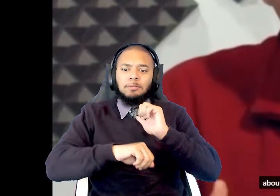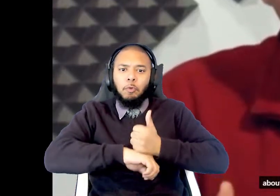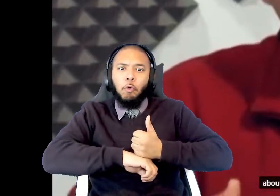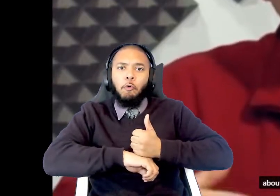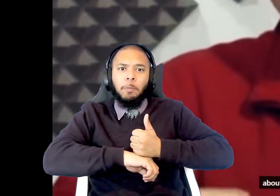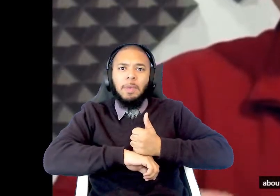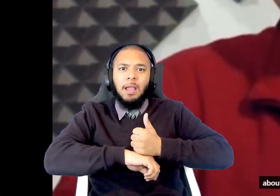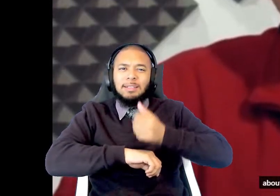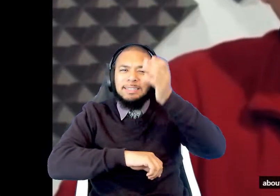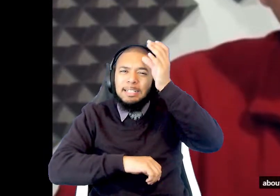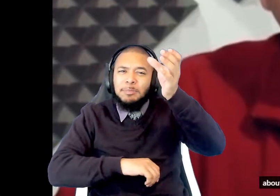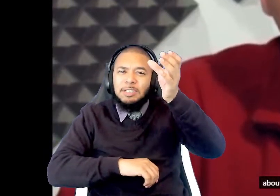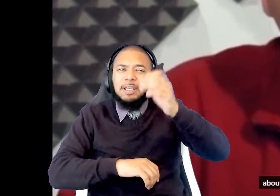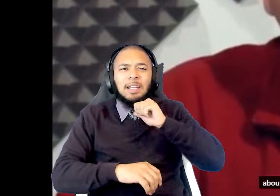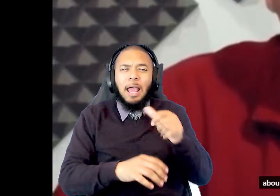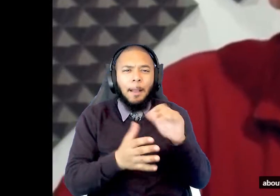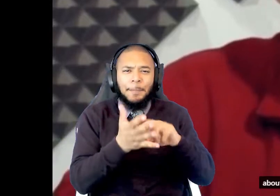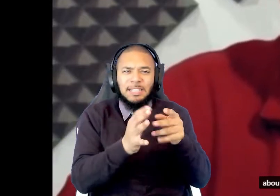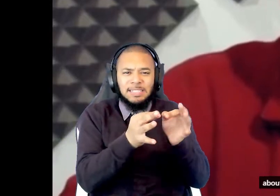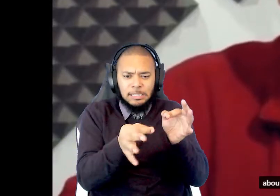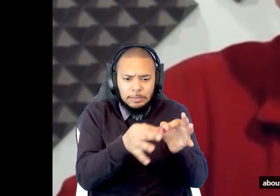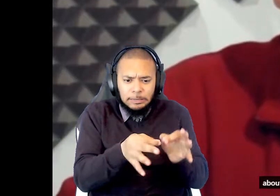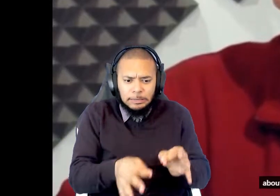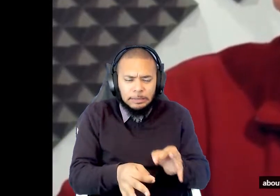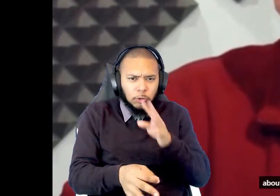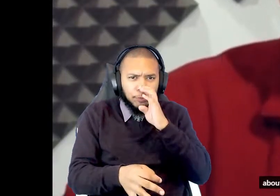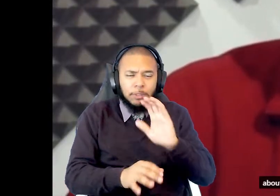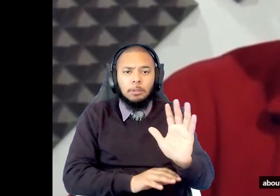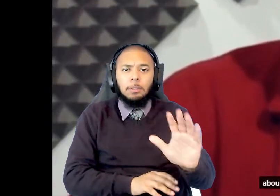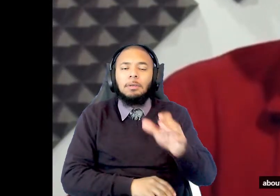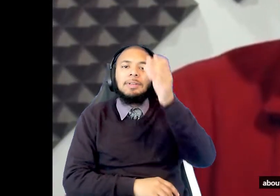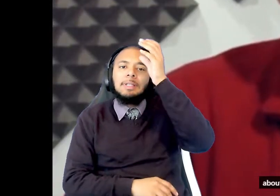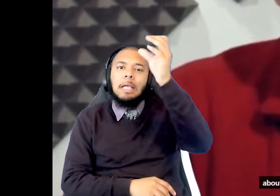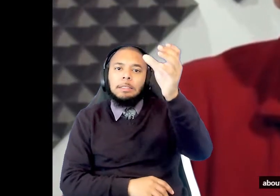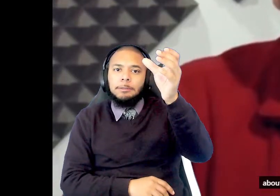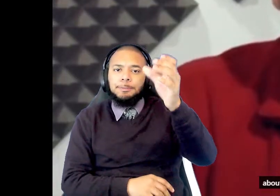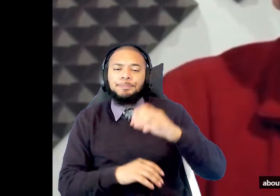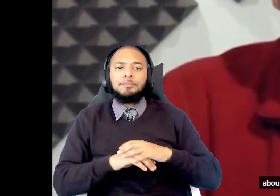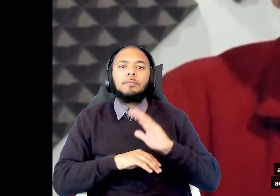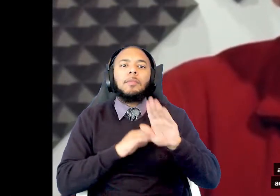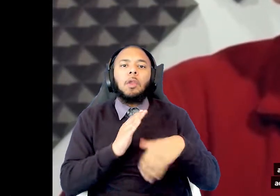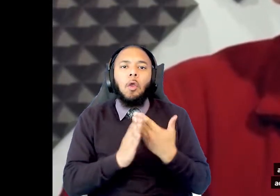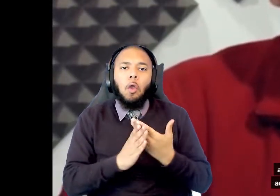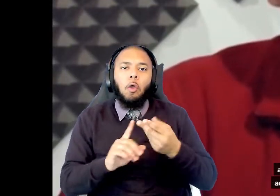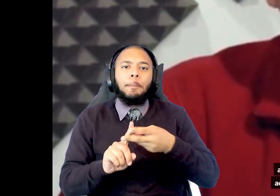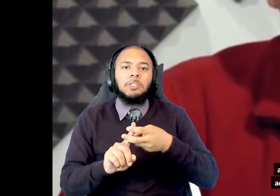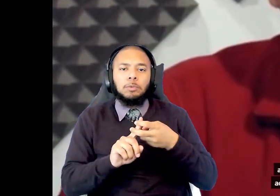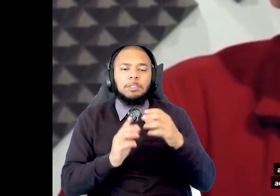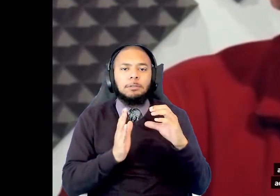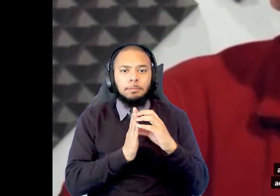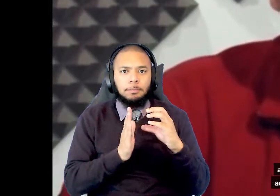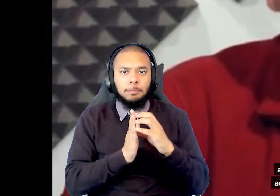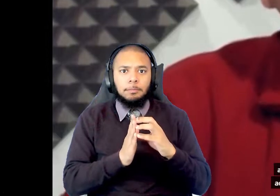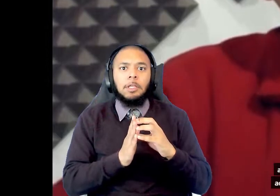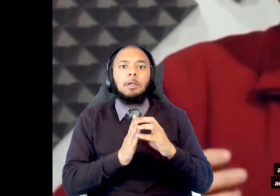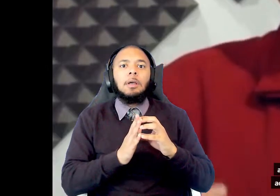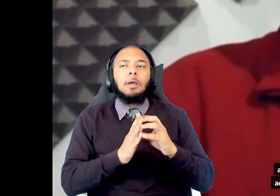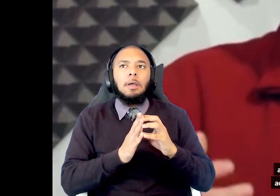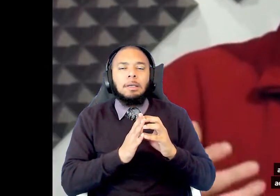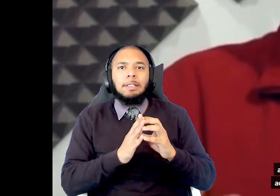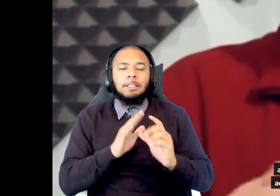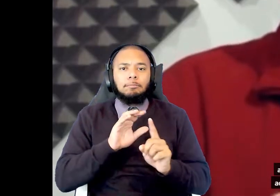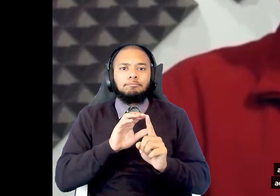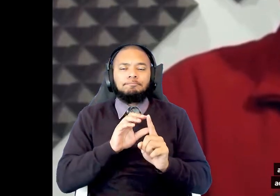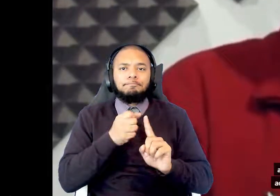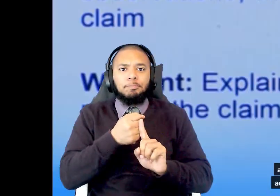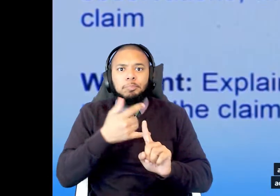by sentence. What we're really talking about is a concept. All persuasive paragraphs are built around claims. And